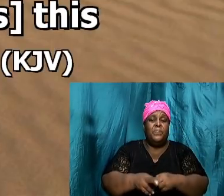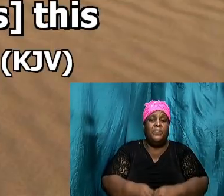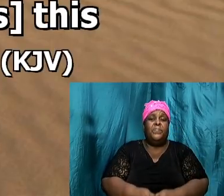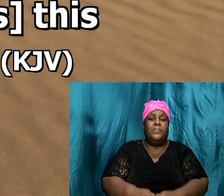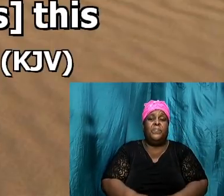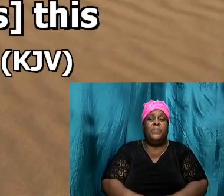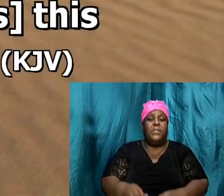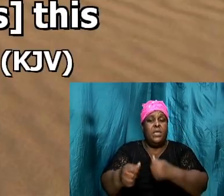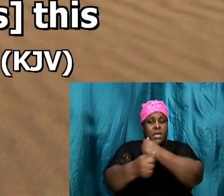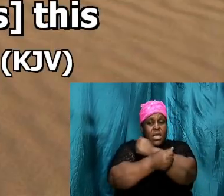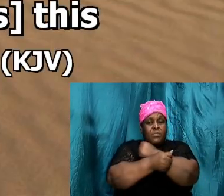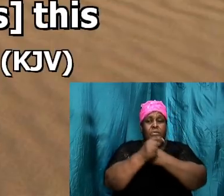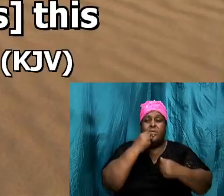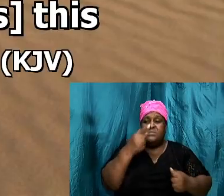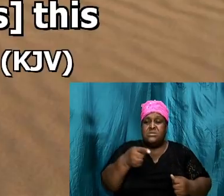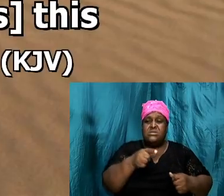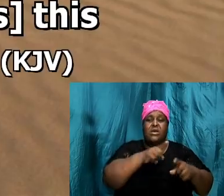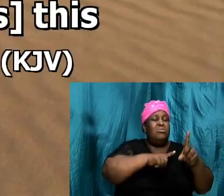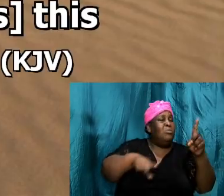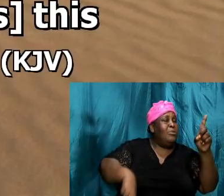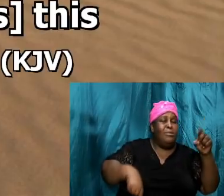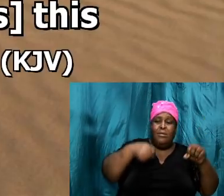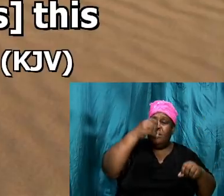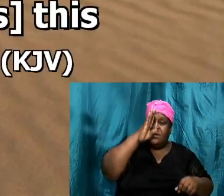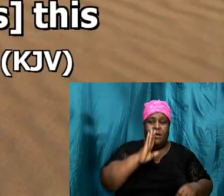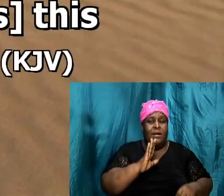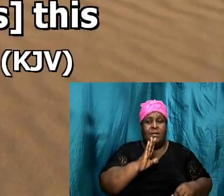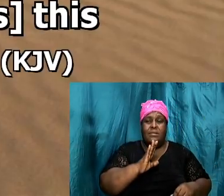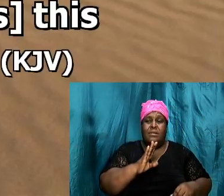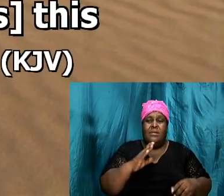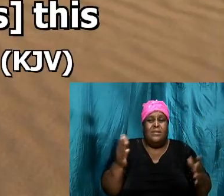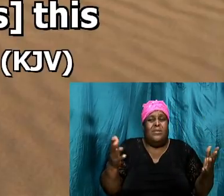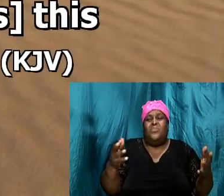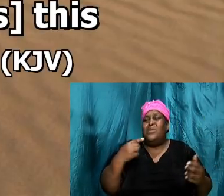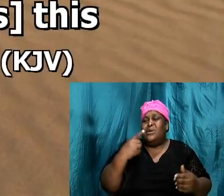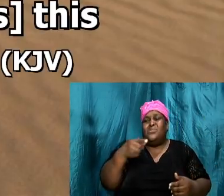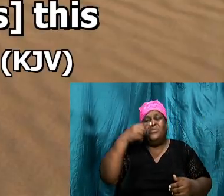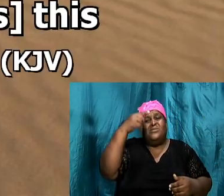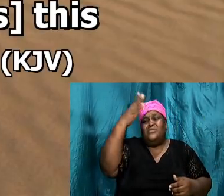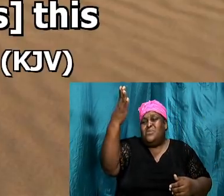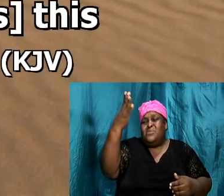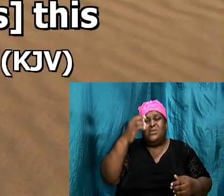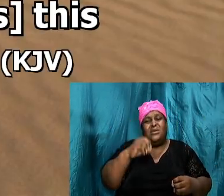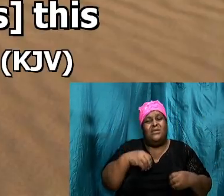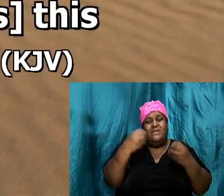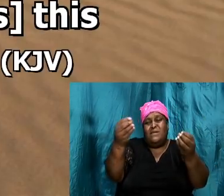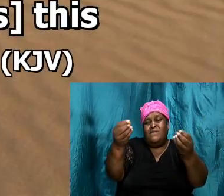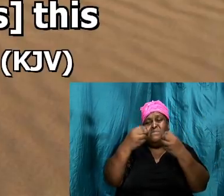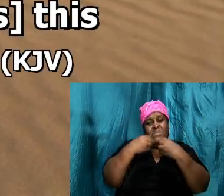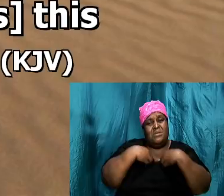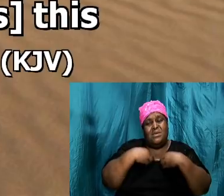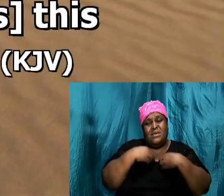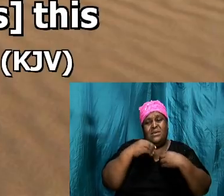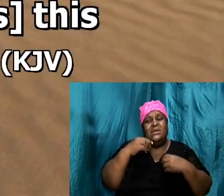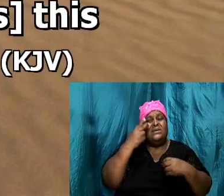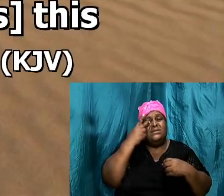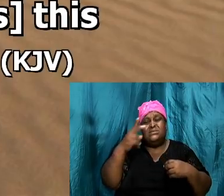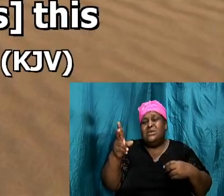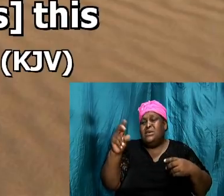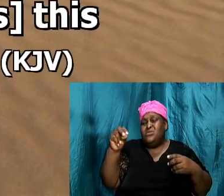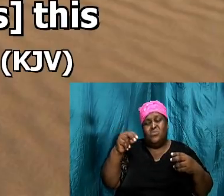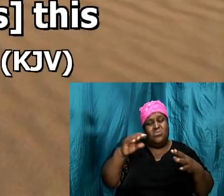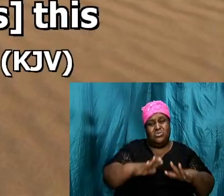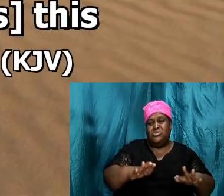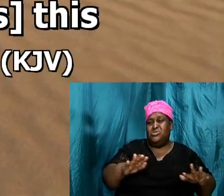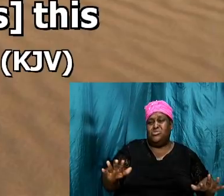And Abram said, Lord God, what will thou give me, seeing I go childless, and